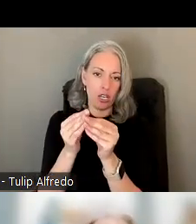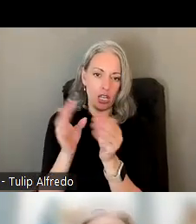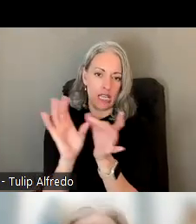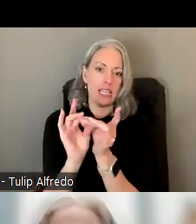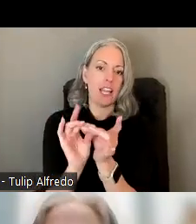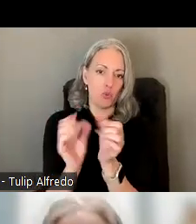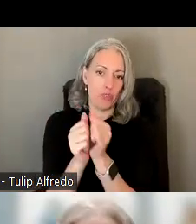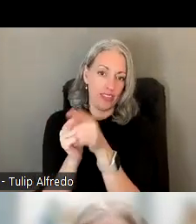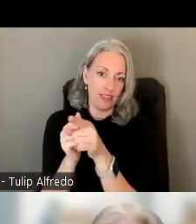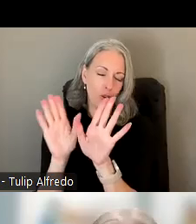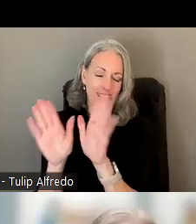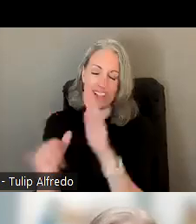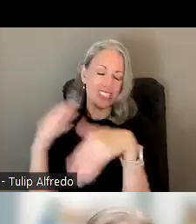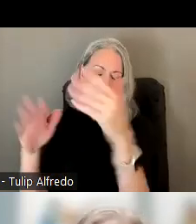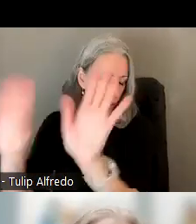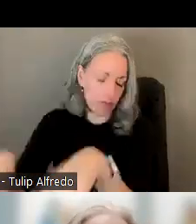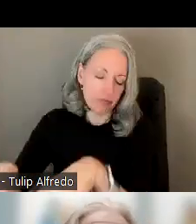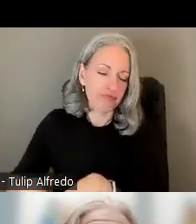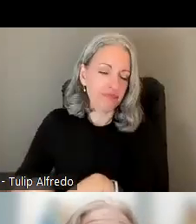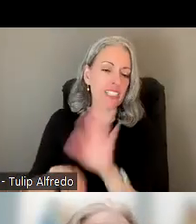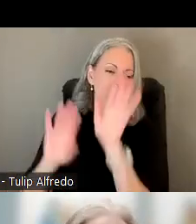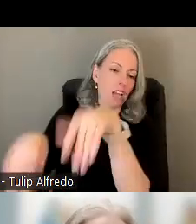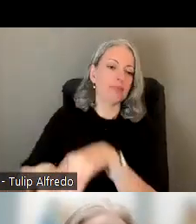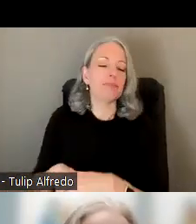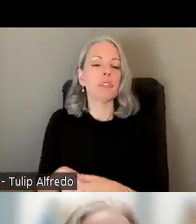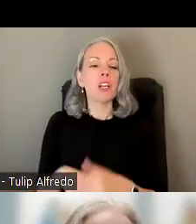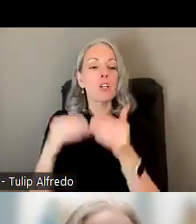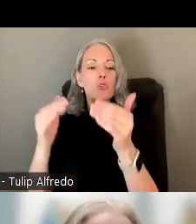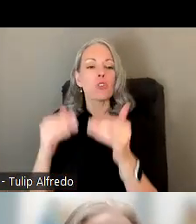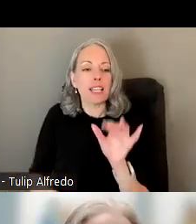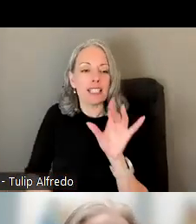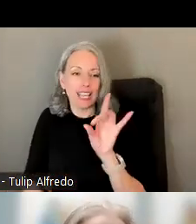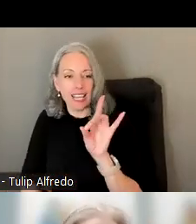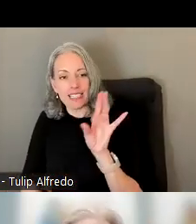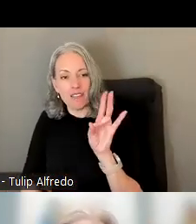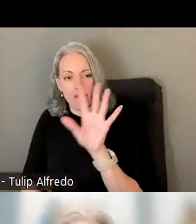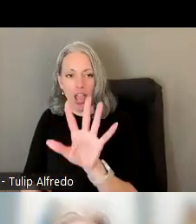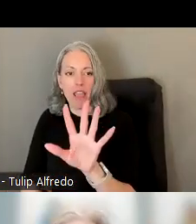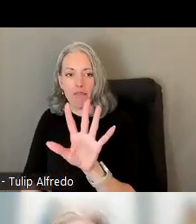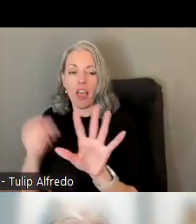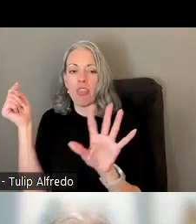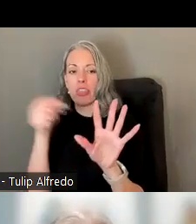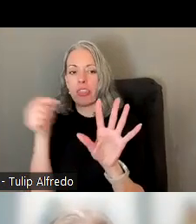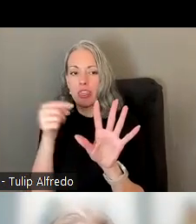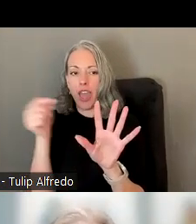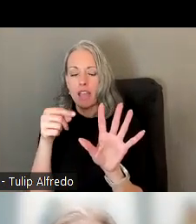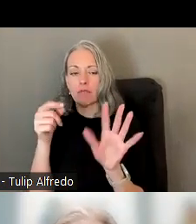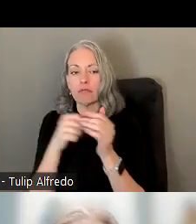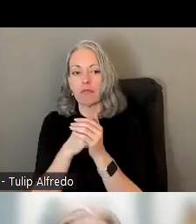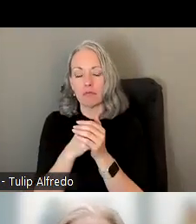going to keep going because we've got a lot to cover here. So the next bill, Senate Bill 875, this